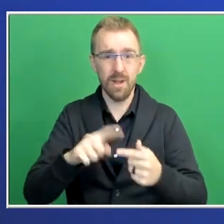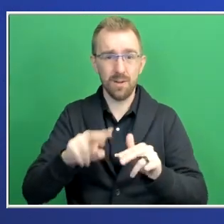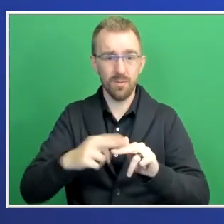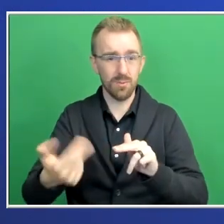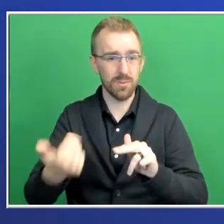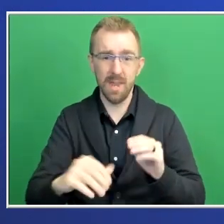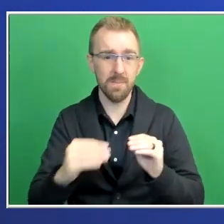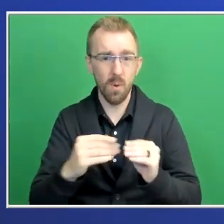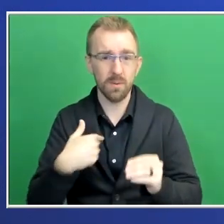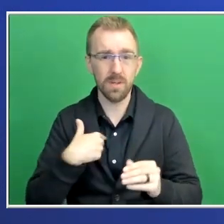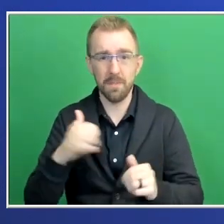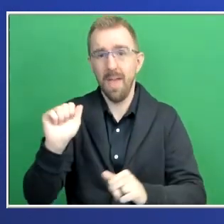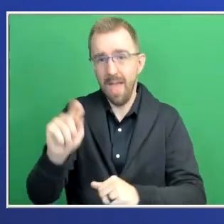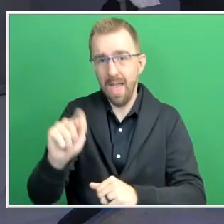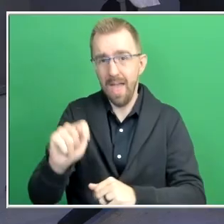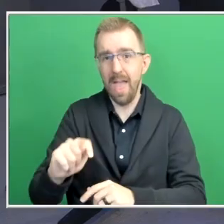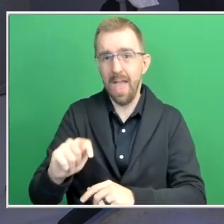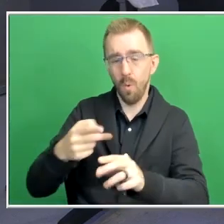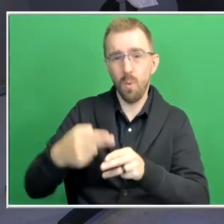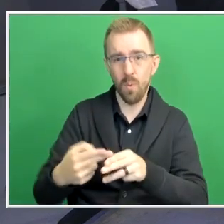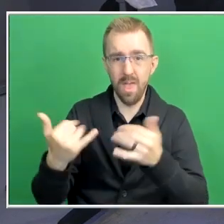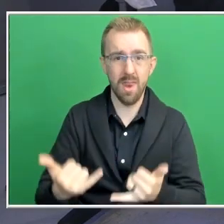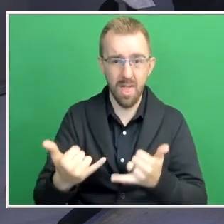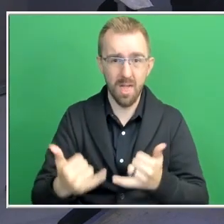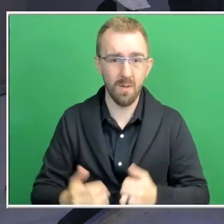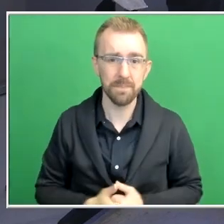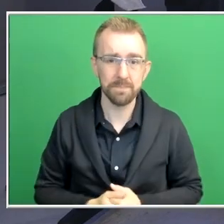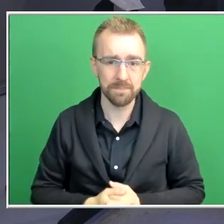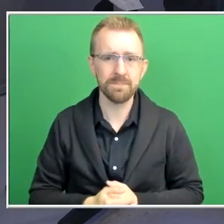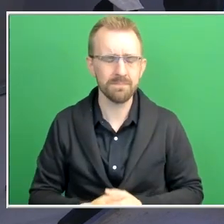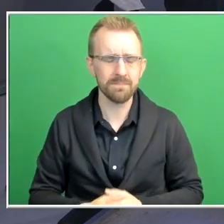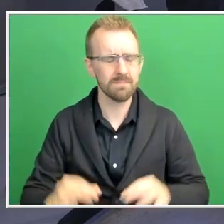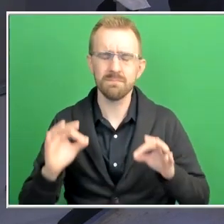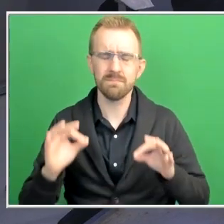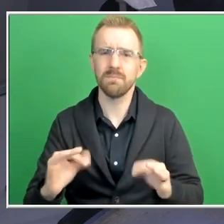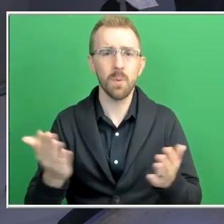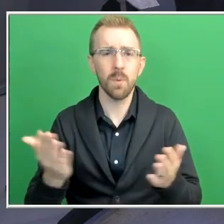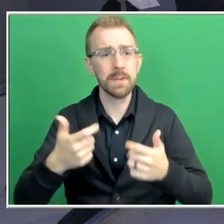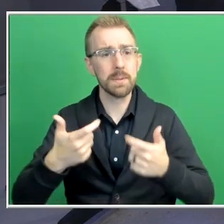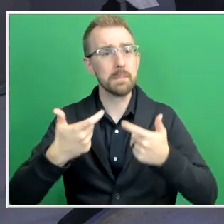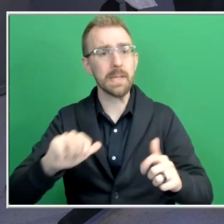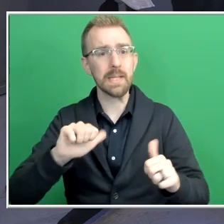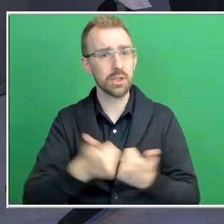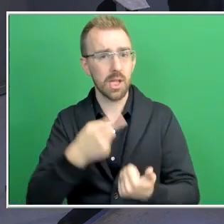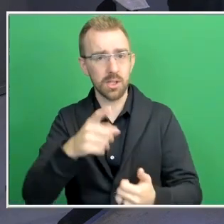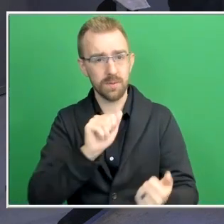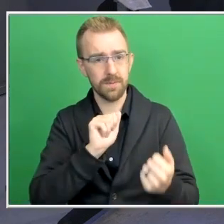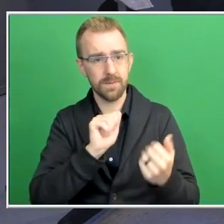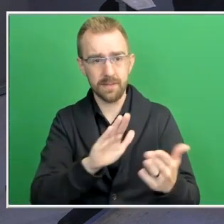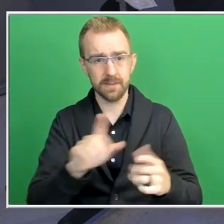at my goal weight now. That's awesome. So what's the single biggest challenge you faced in all of this?